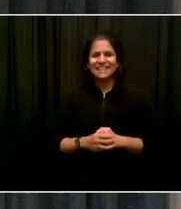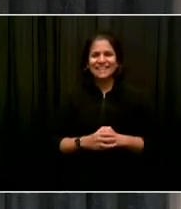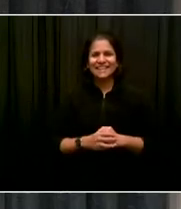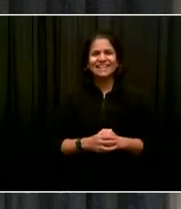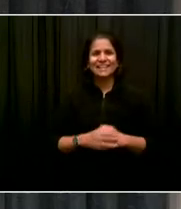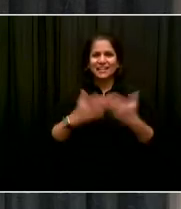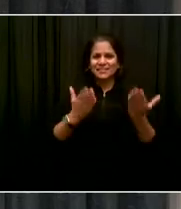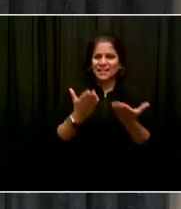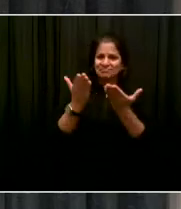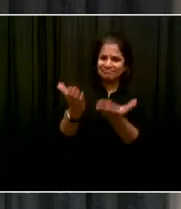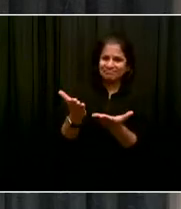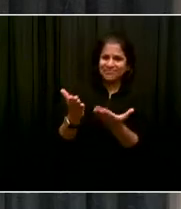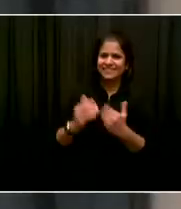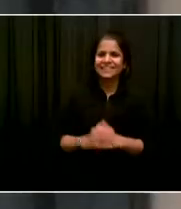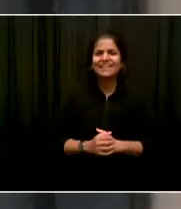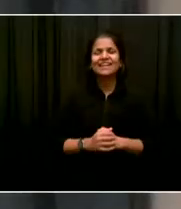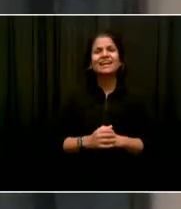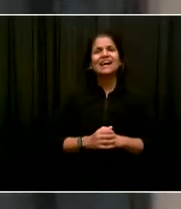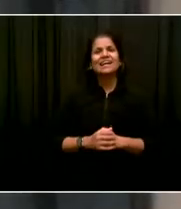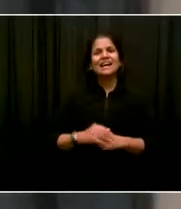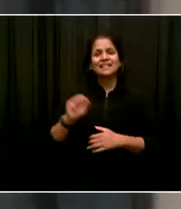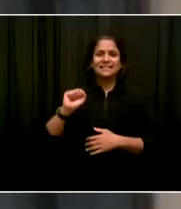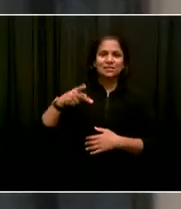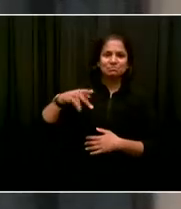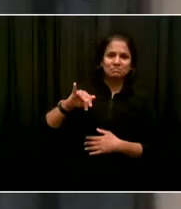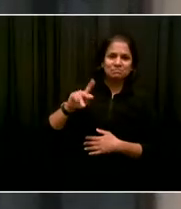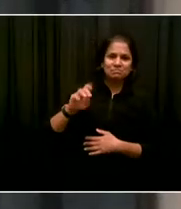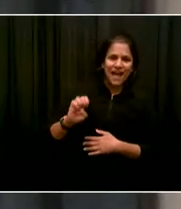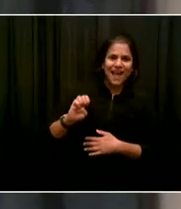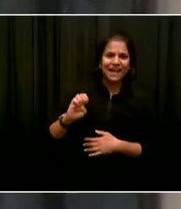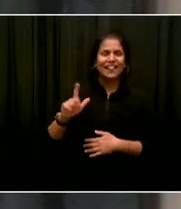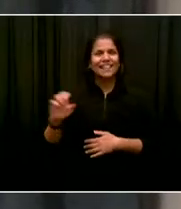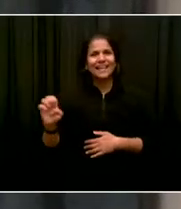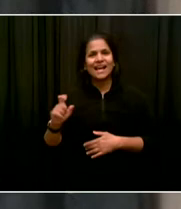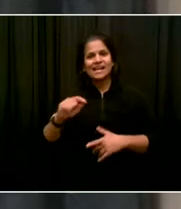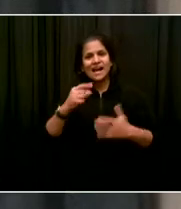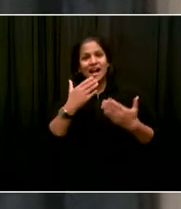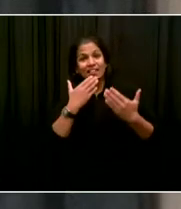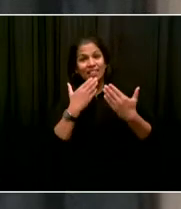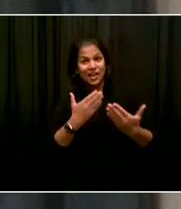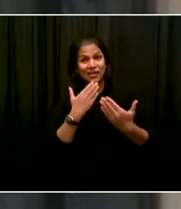Well, I want to thank you for this honor.